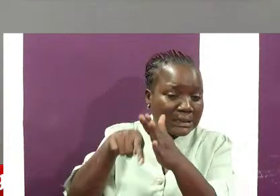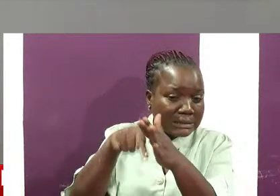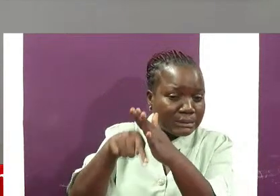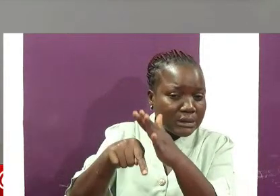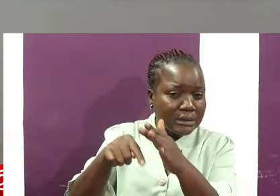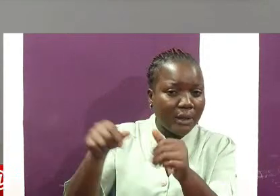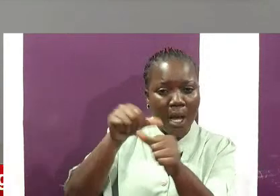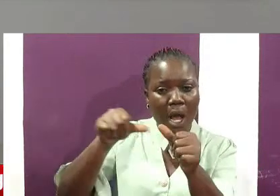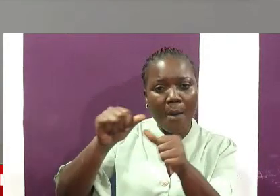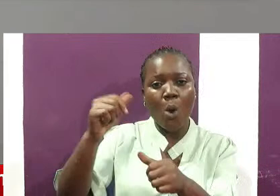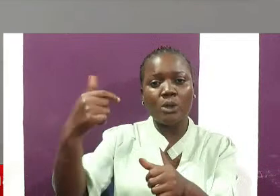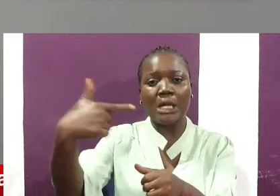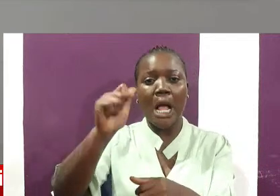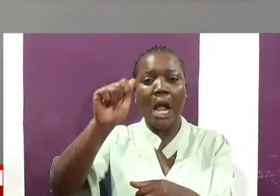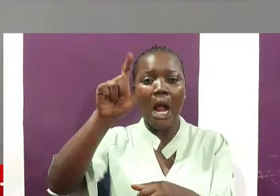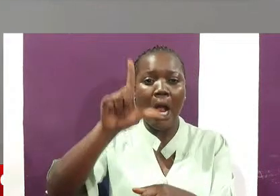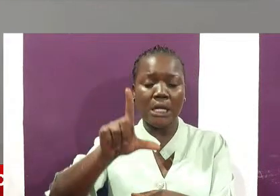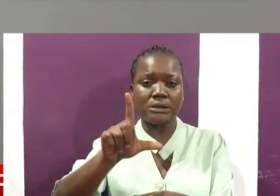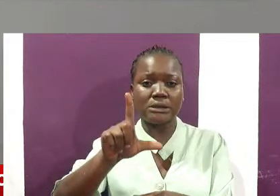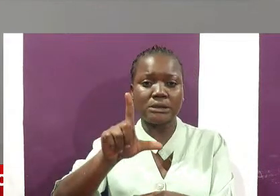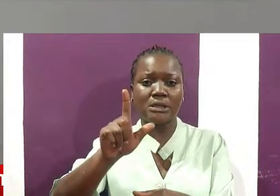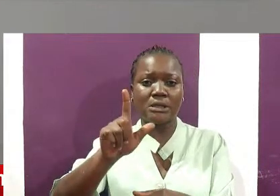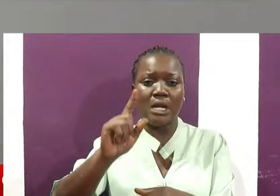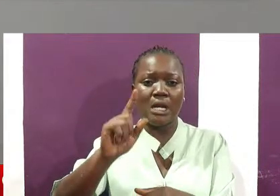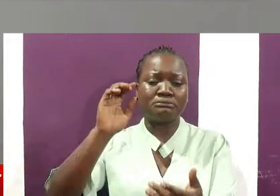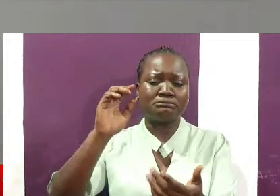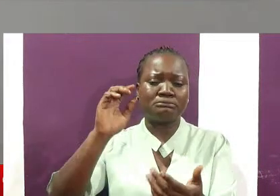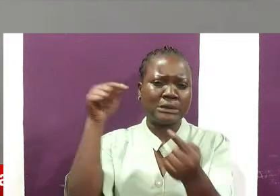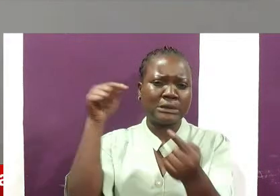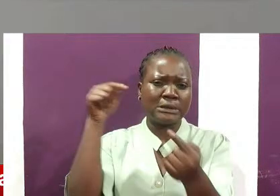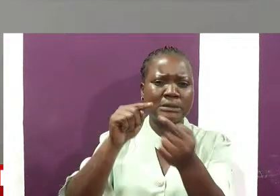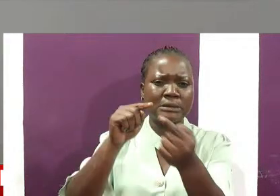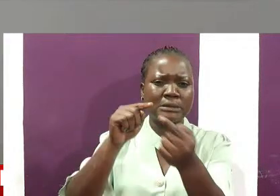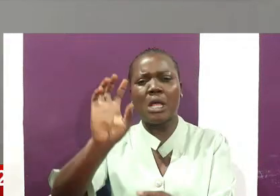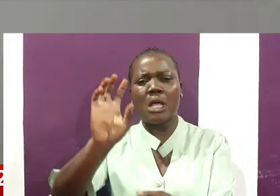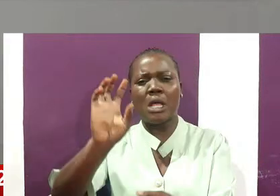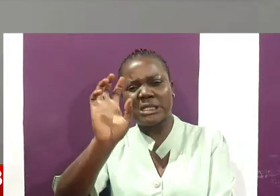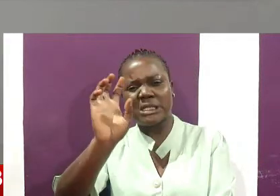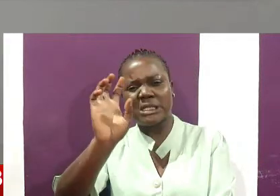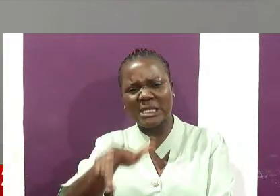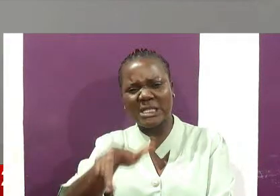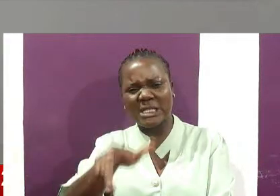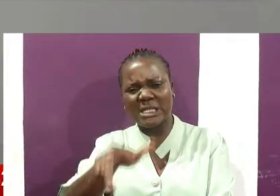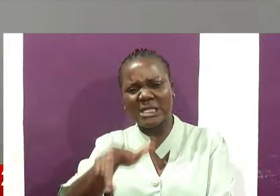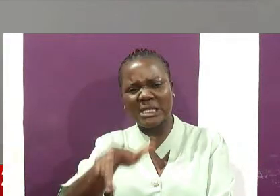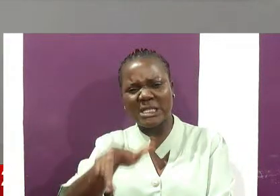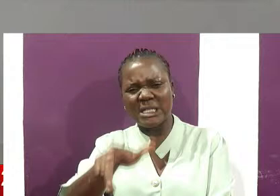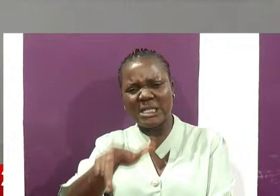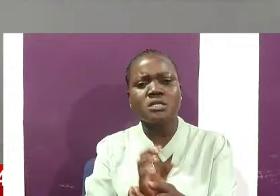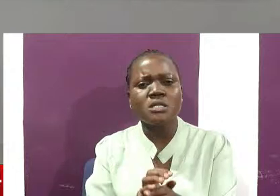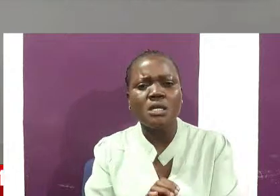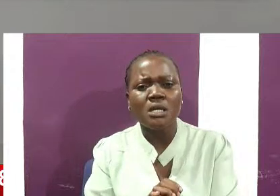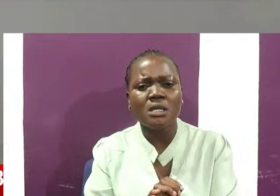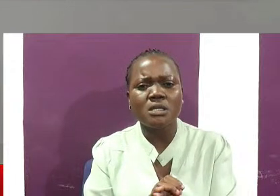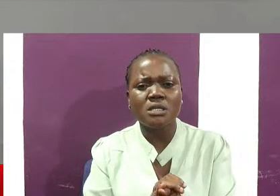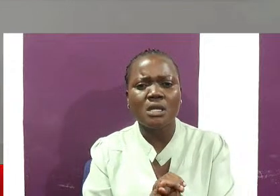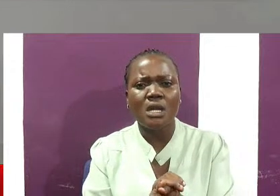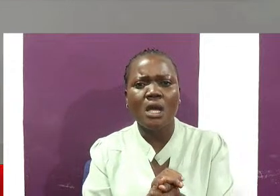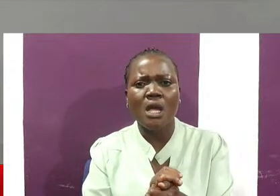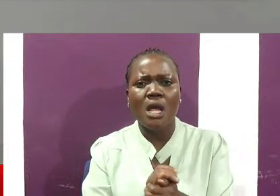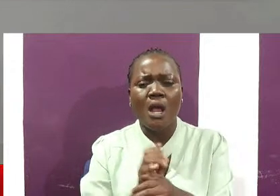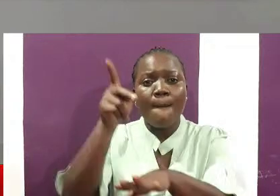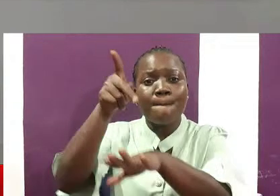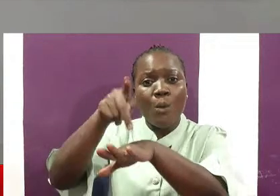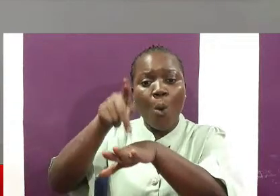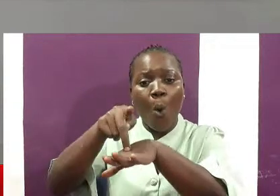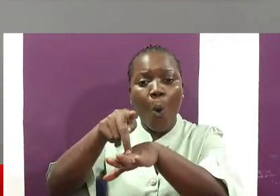Galatians osomafo paul etwe omo afri kwan baako